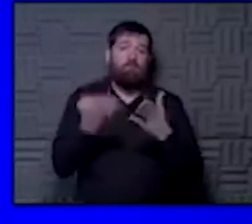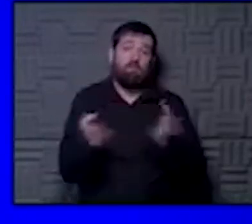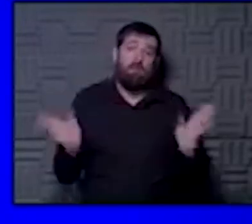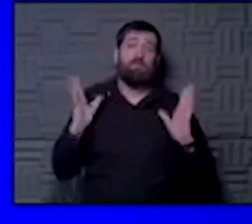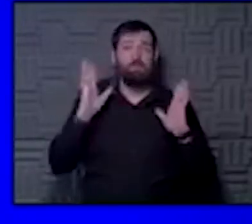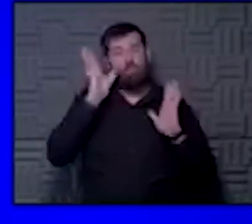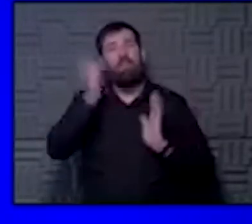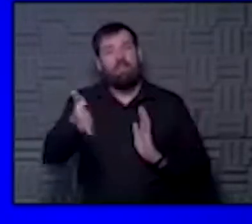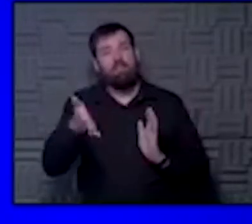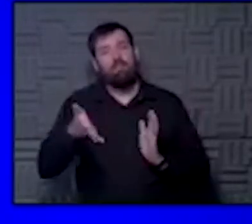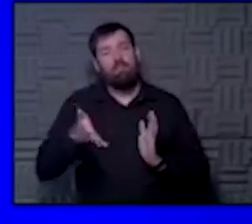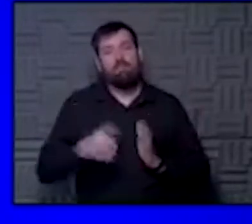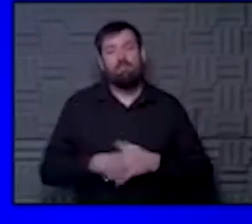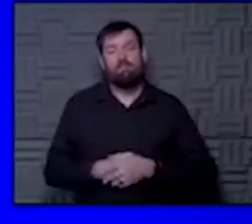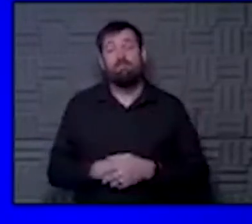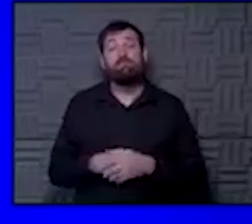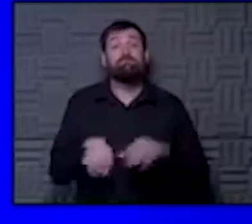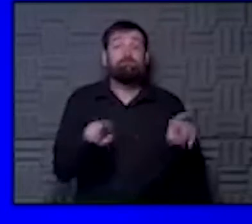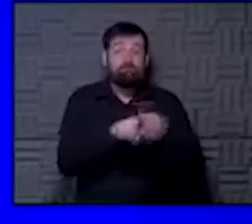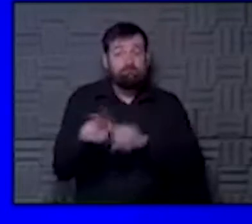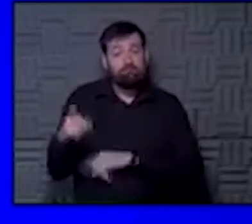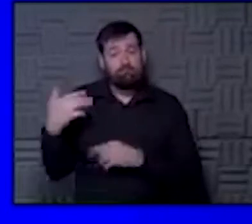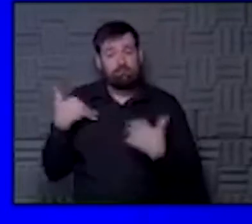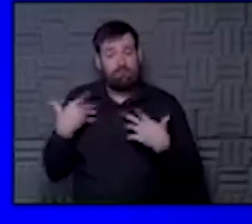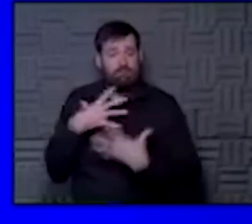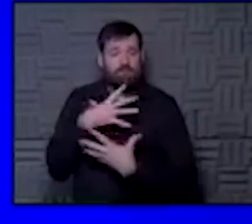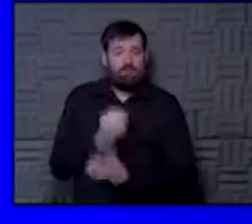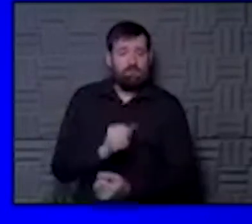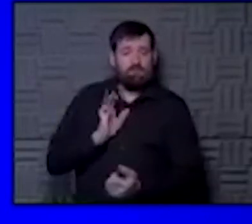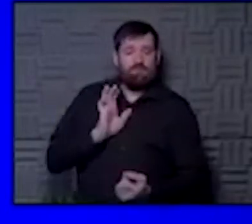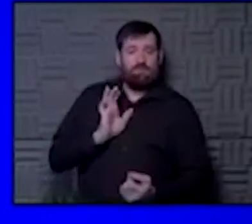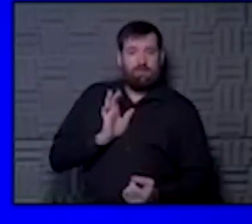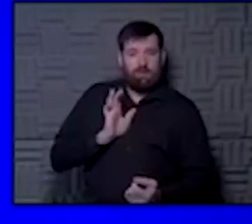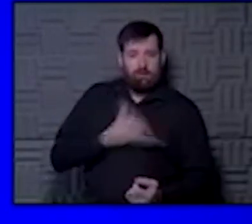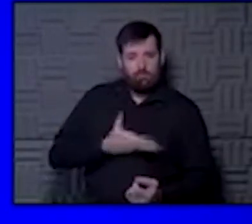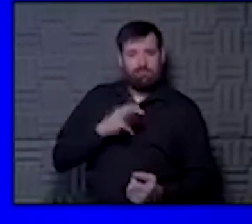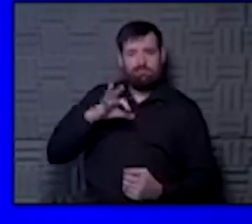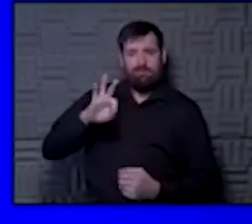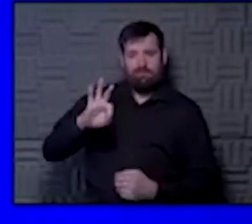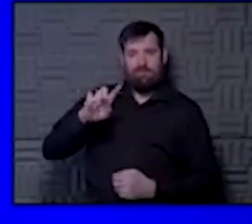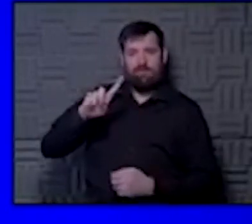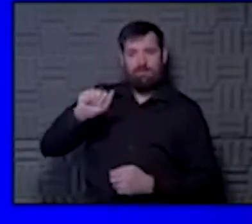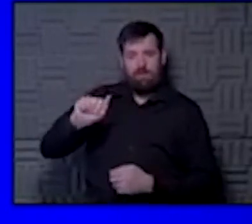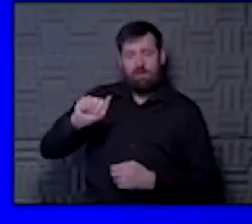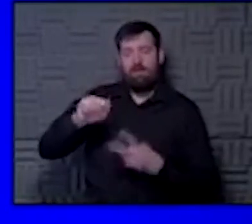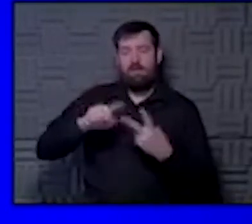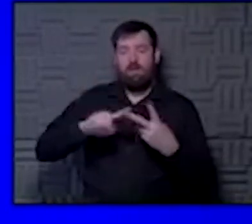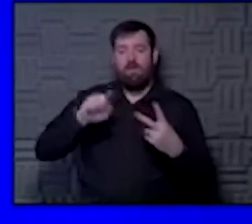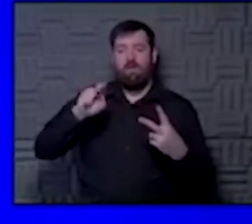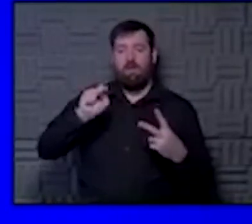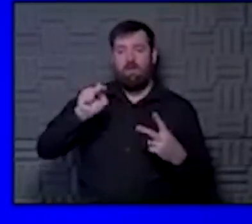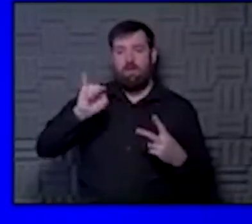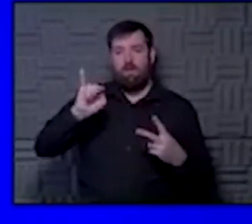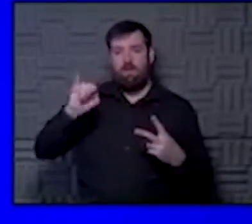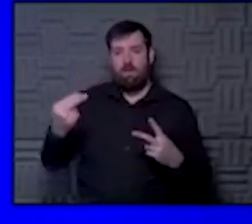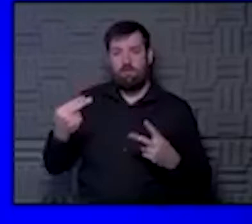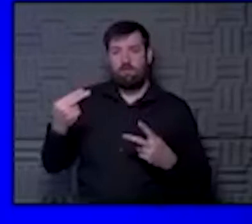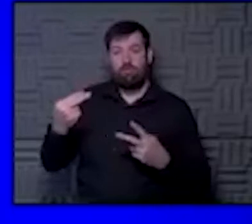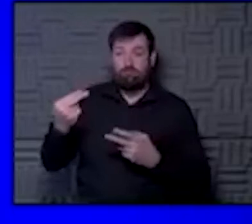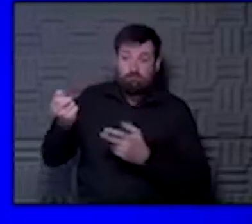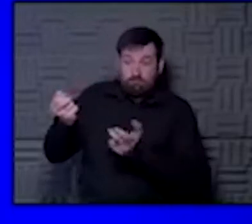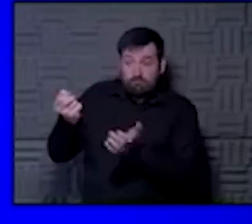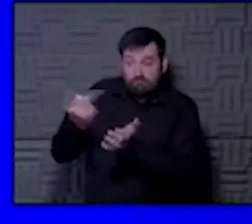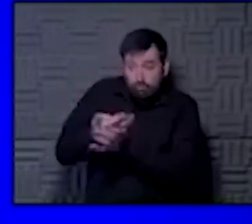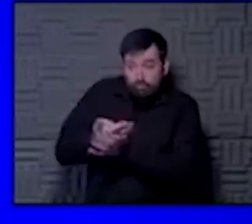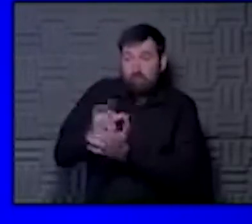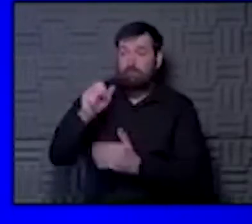general public to see. And we have confidence in our FDA and the NIH that they are not going to make approval